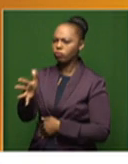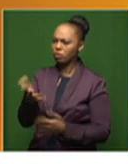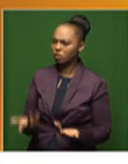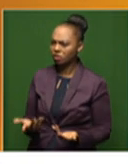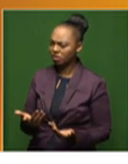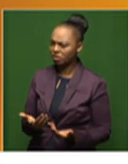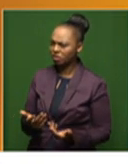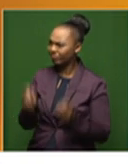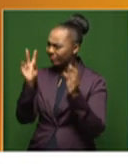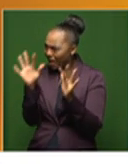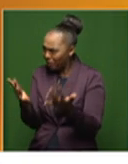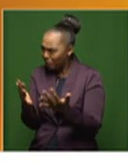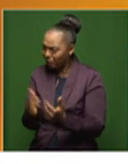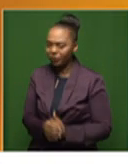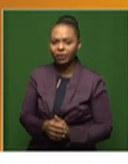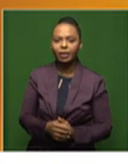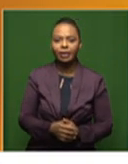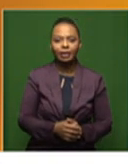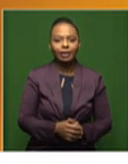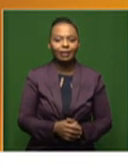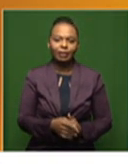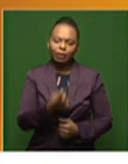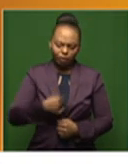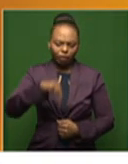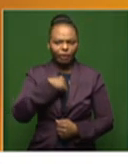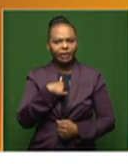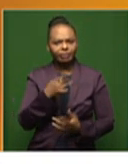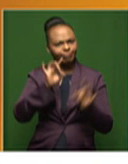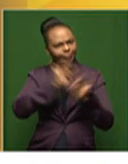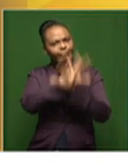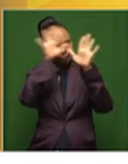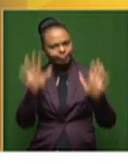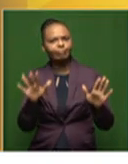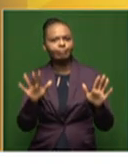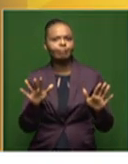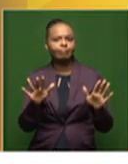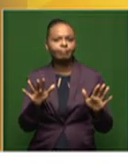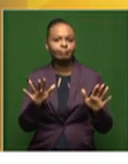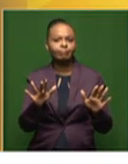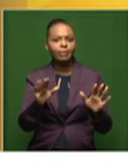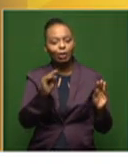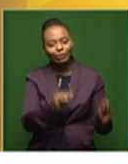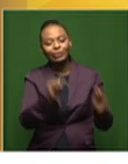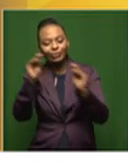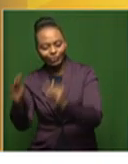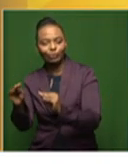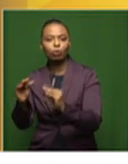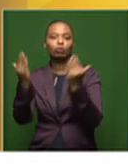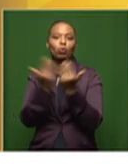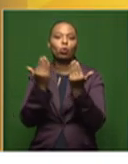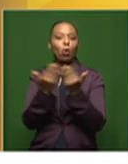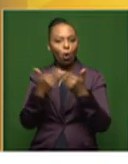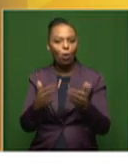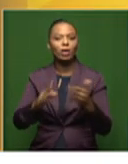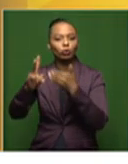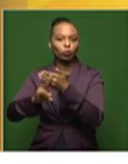so? So again, our position is very clear. Let's delay the reopening of schools by 2 weeks. We'll